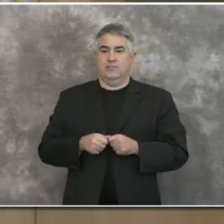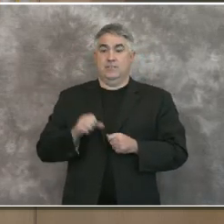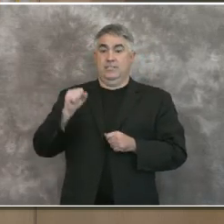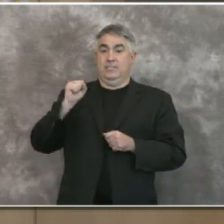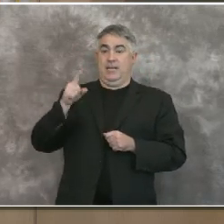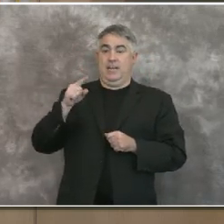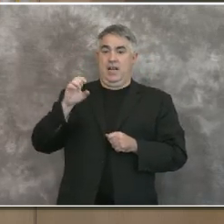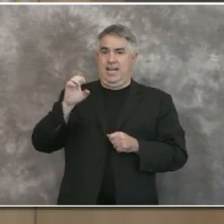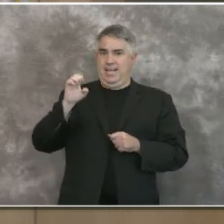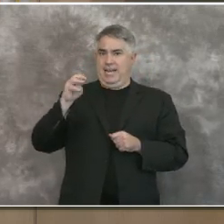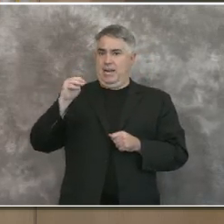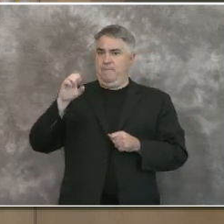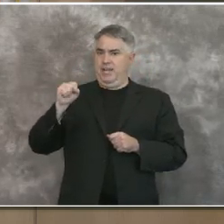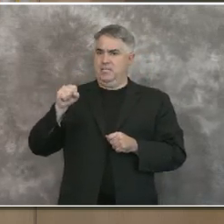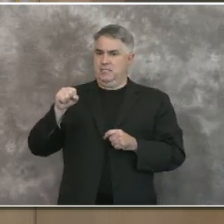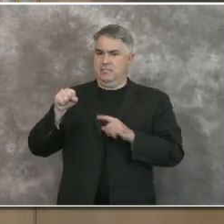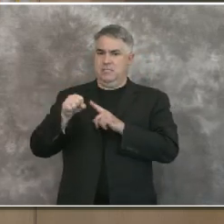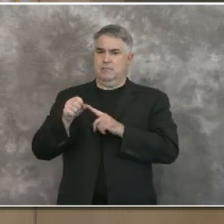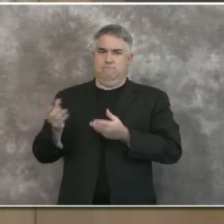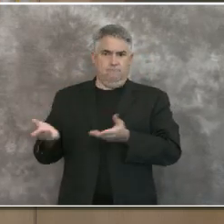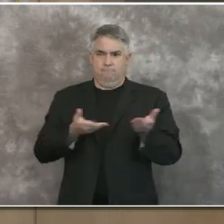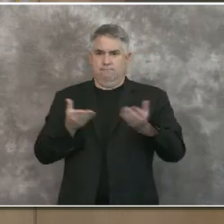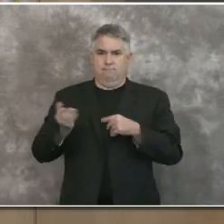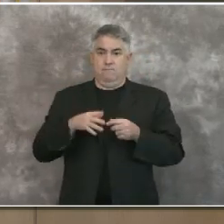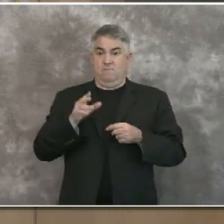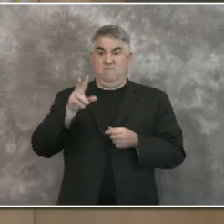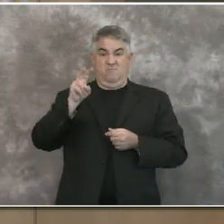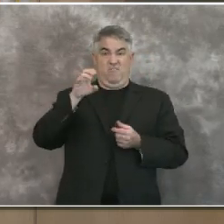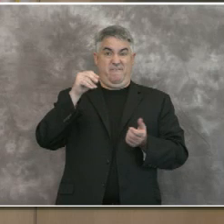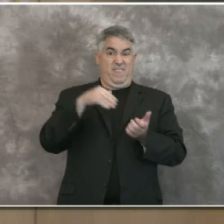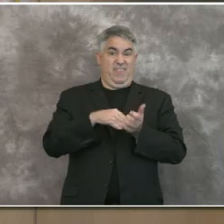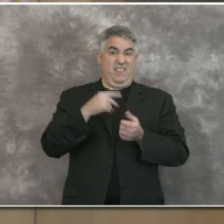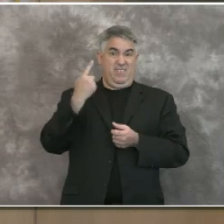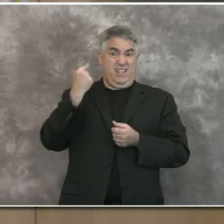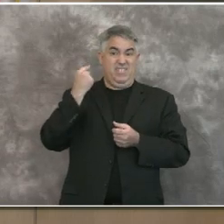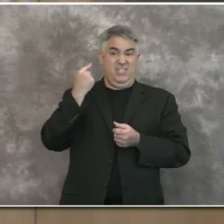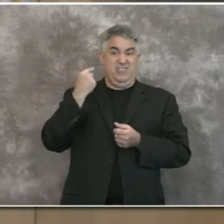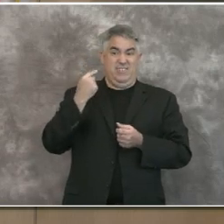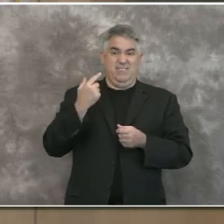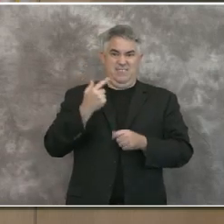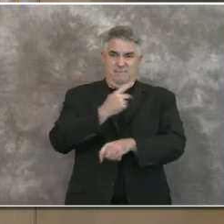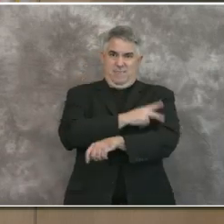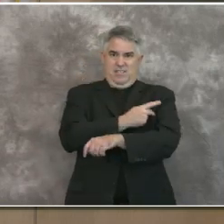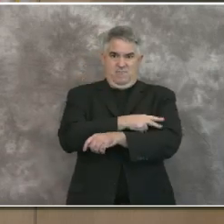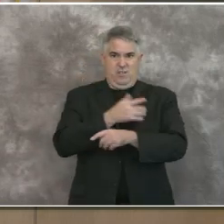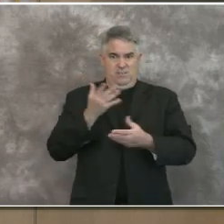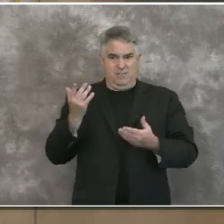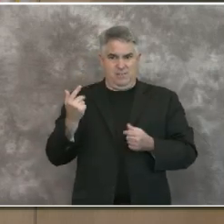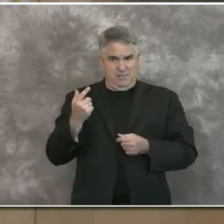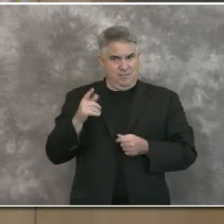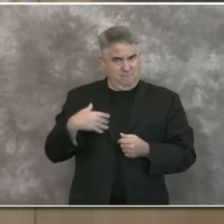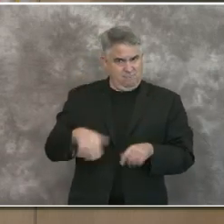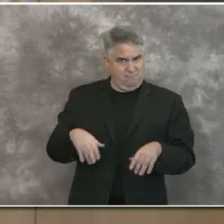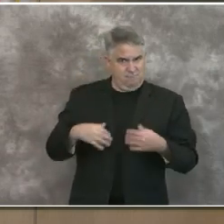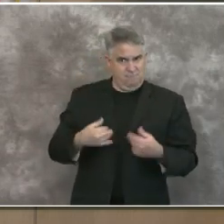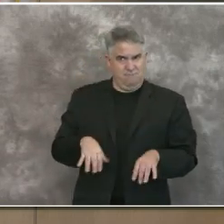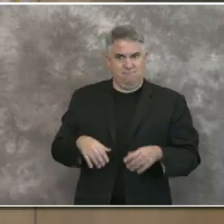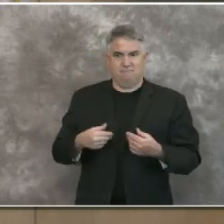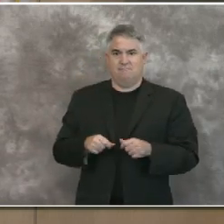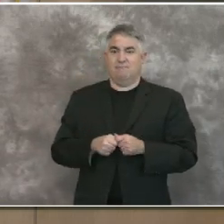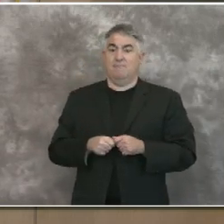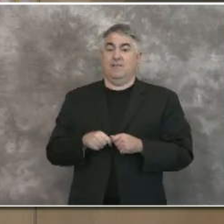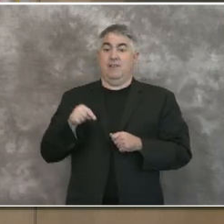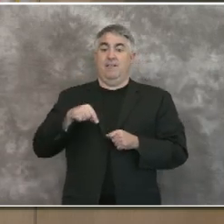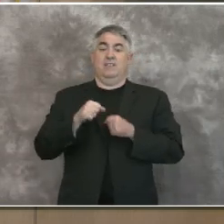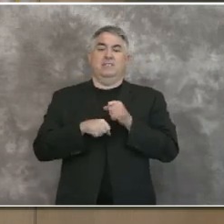workers transport more than 250,000 patients in ambulances last year. This year, we owe them a